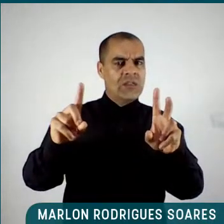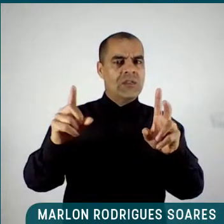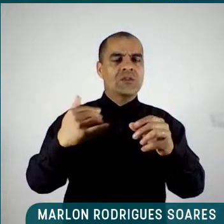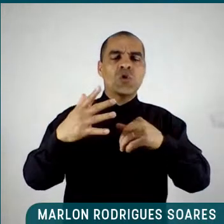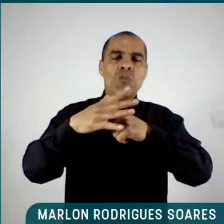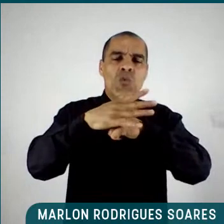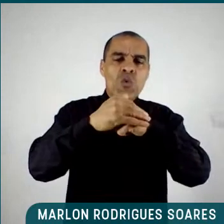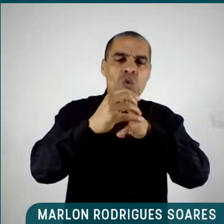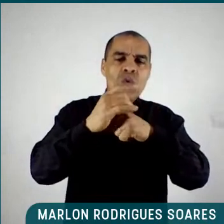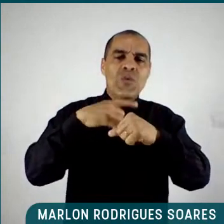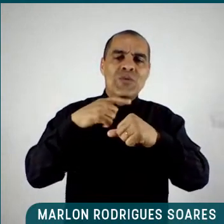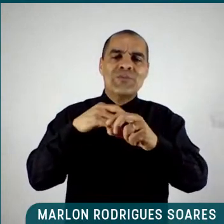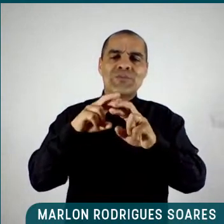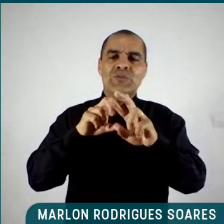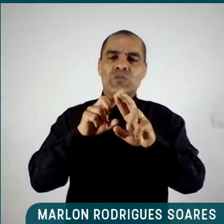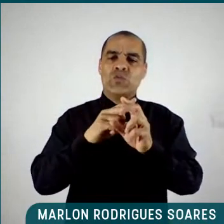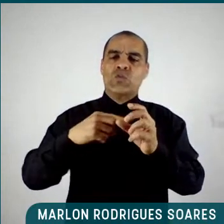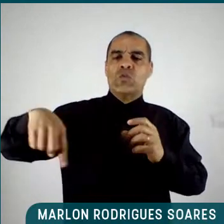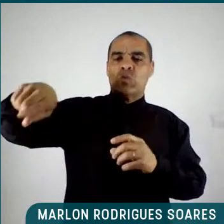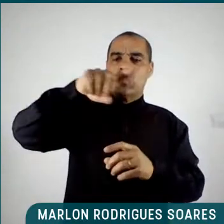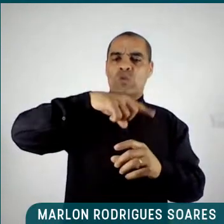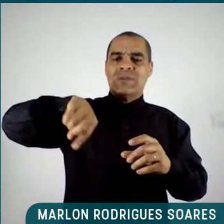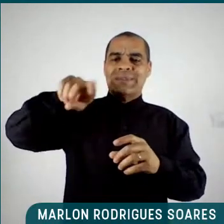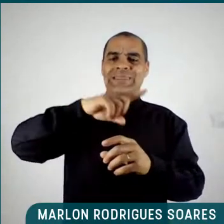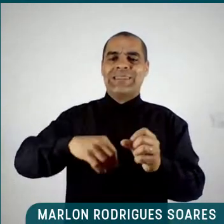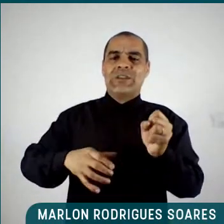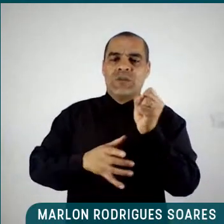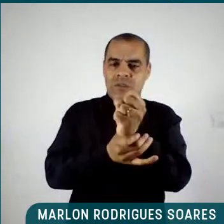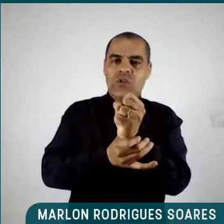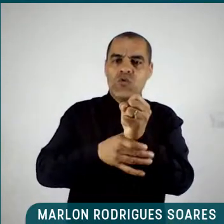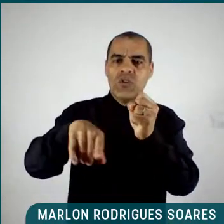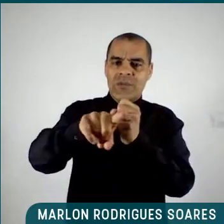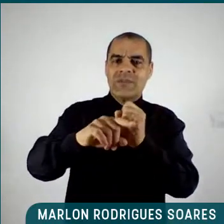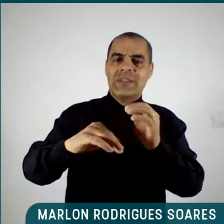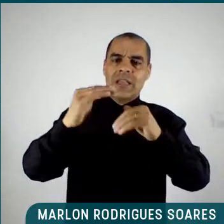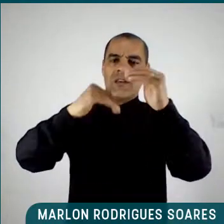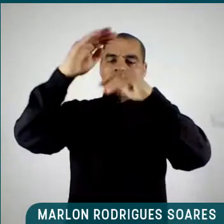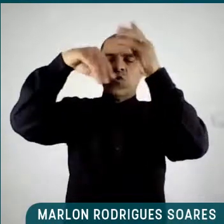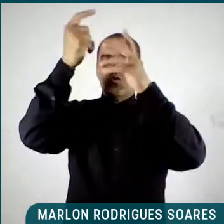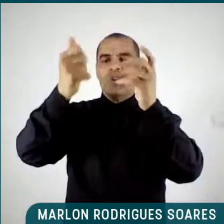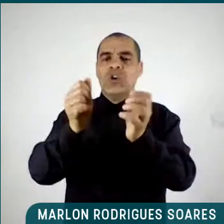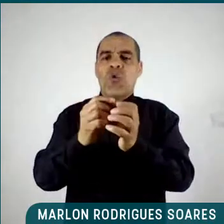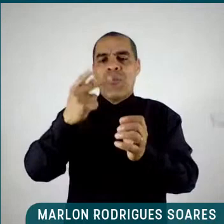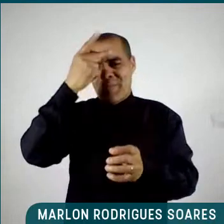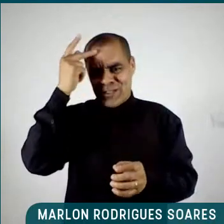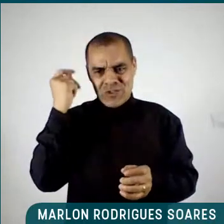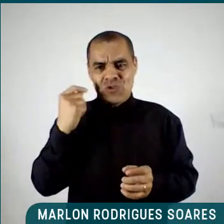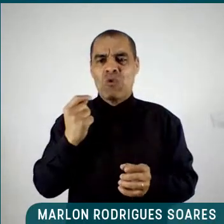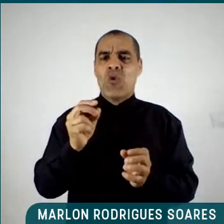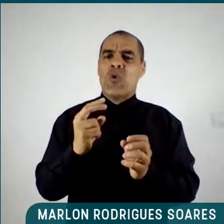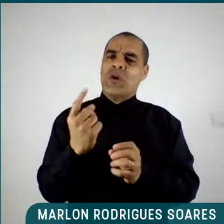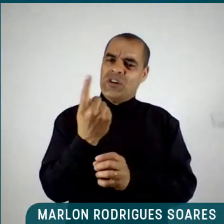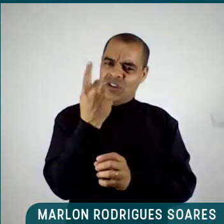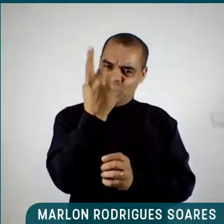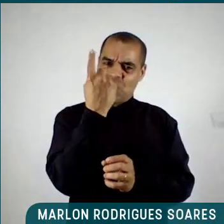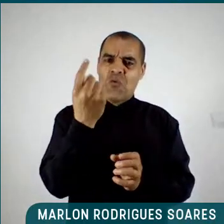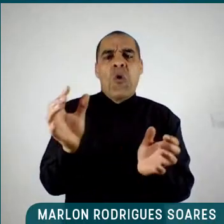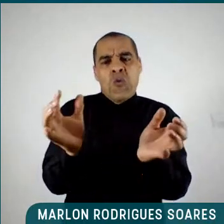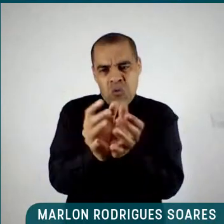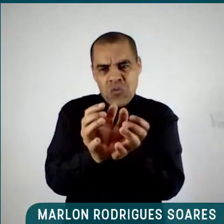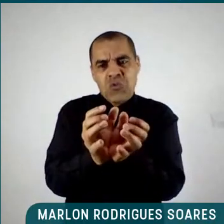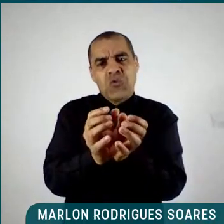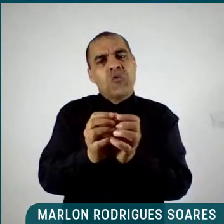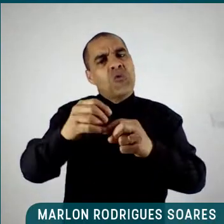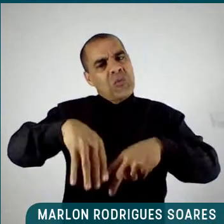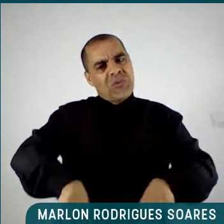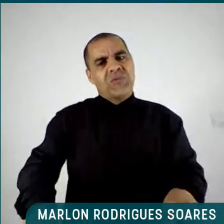círculo seguro of dentro de você affection. construir, né, It's not about I love esse you, it is coletivo. about Foi isso being que able to talk a to other Débora people,